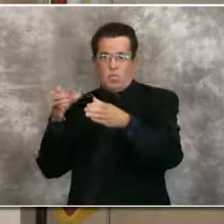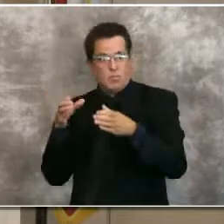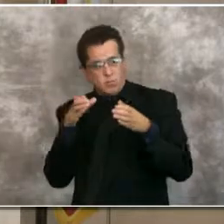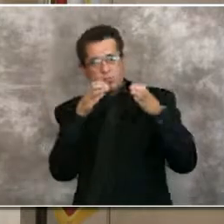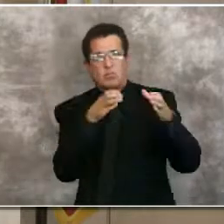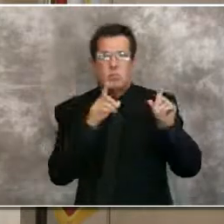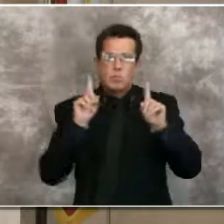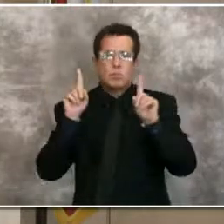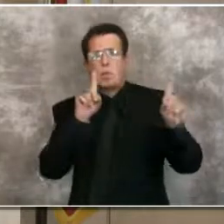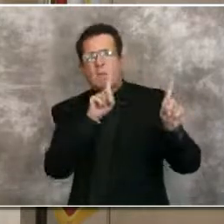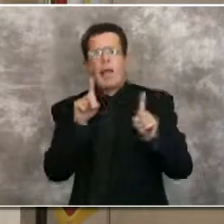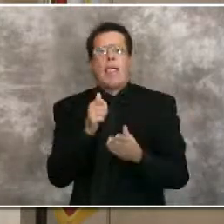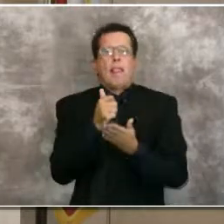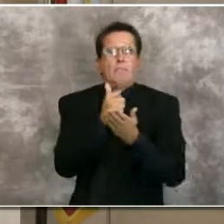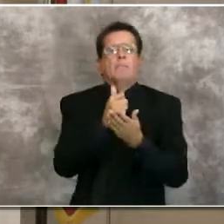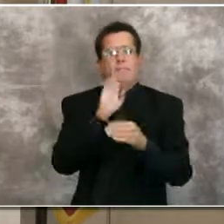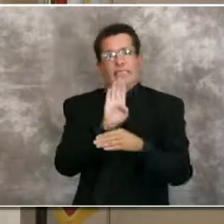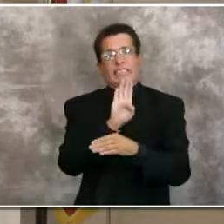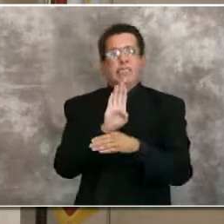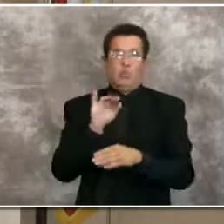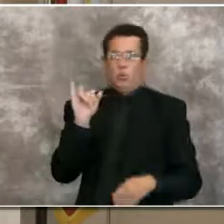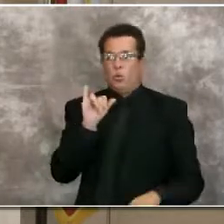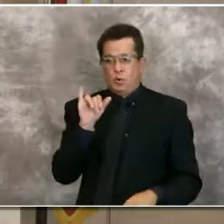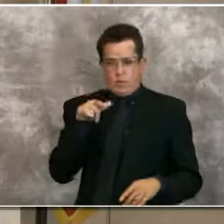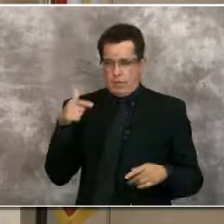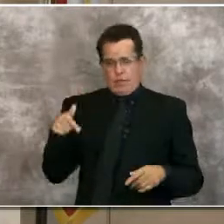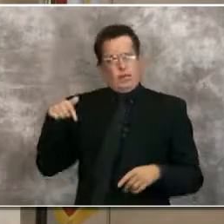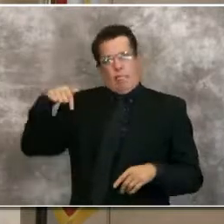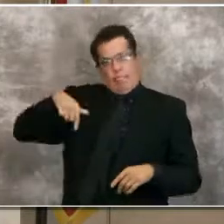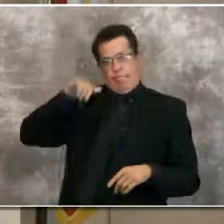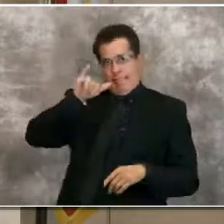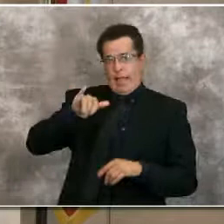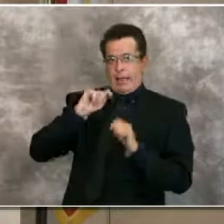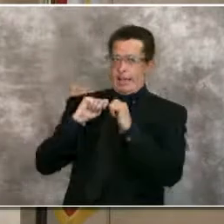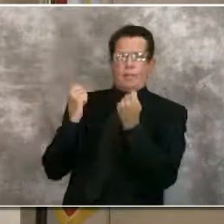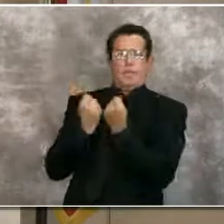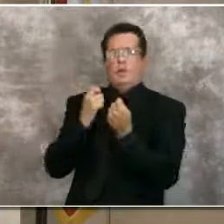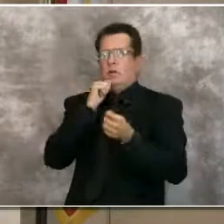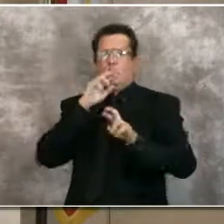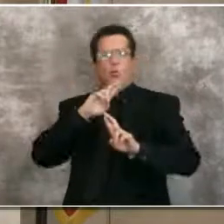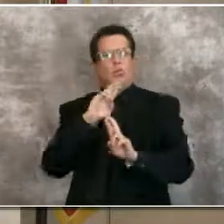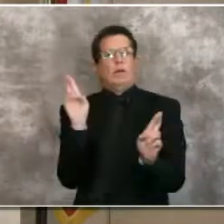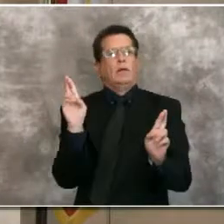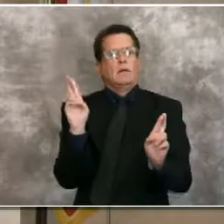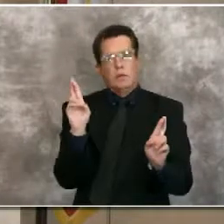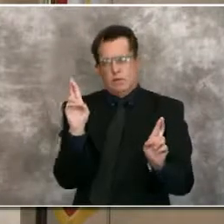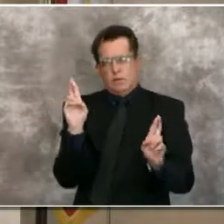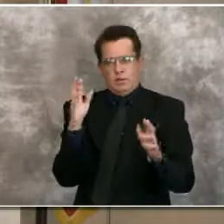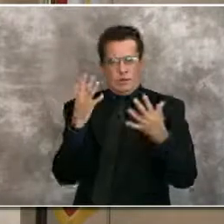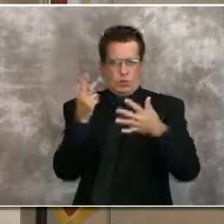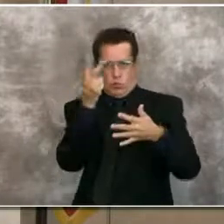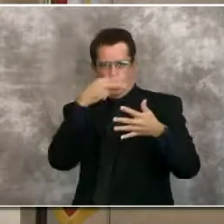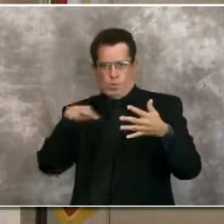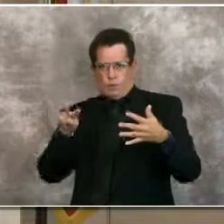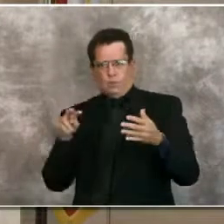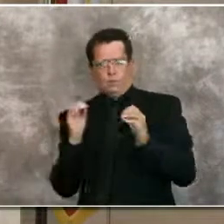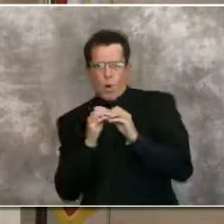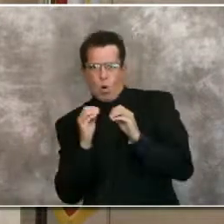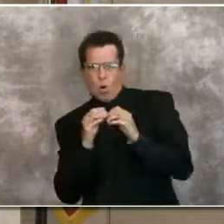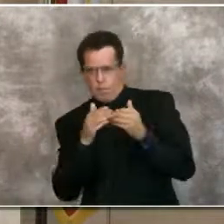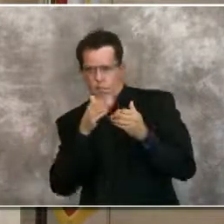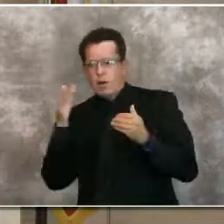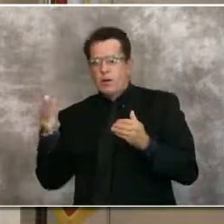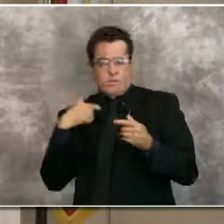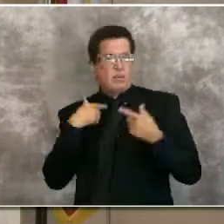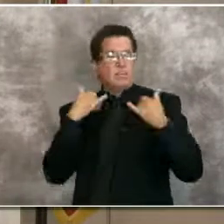will not be in operation for probably for another couple of weeks, but we will still be